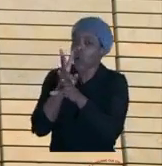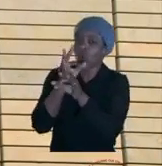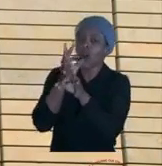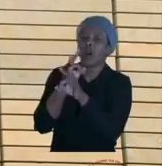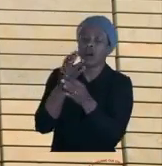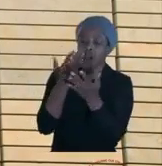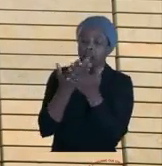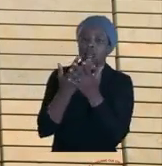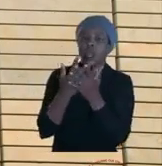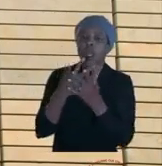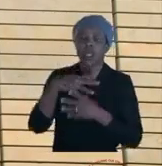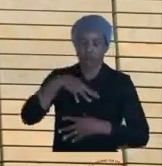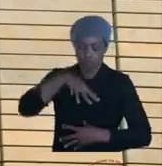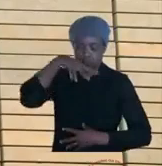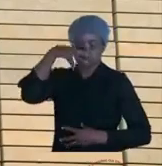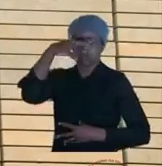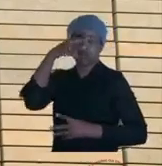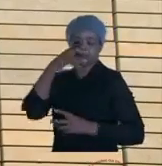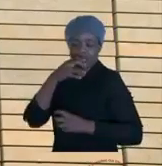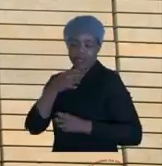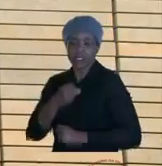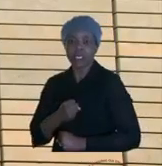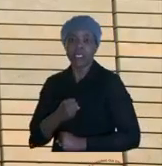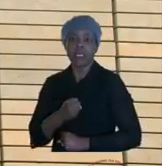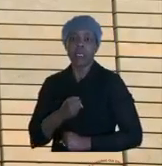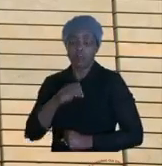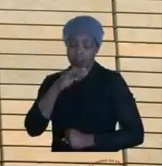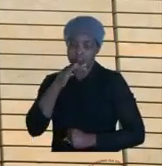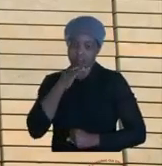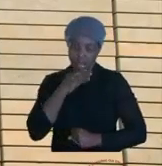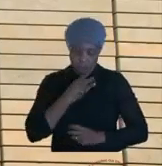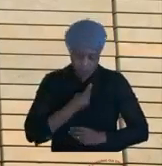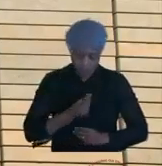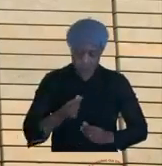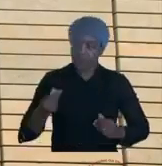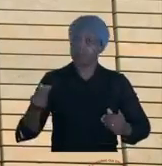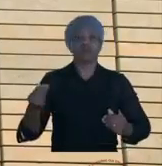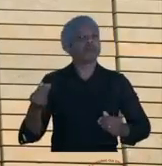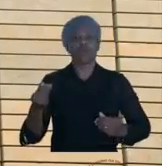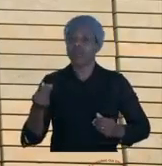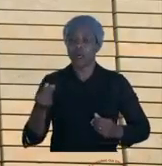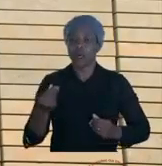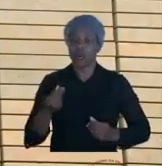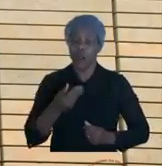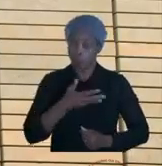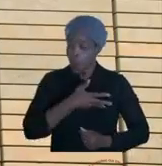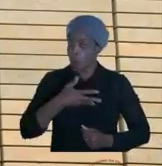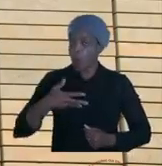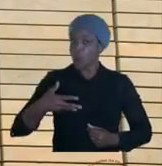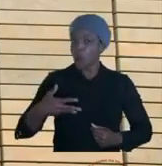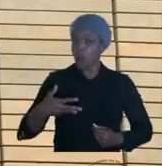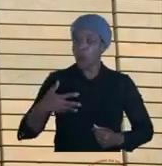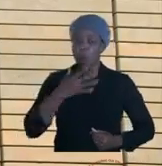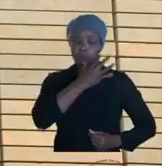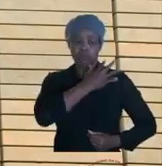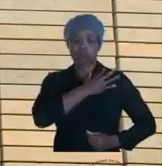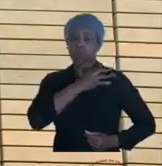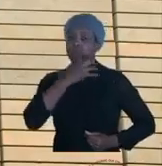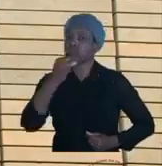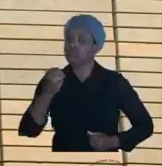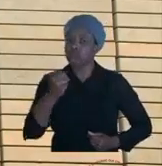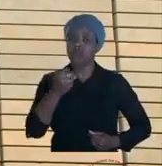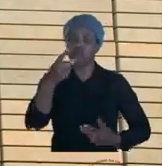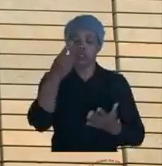men, like truth, do not disappear, and women of courage do not abandon